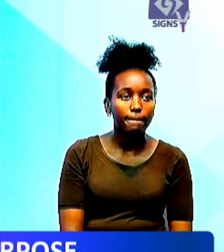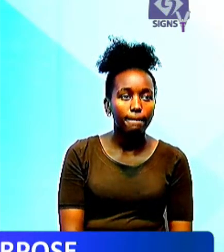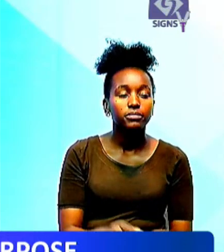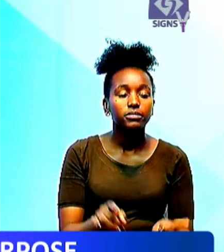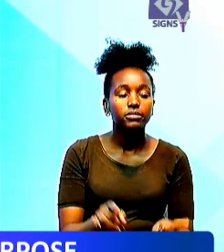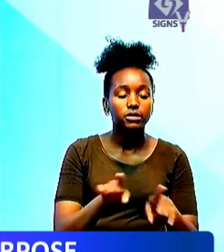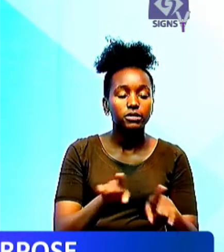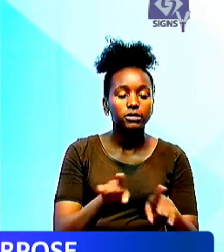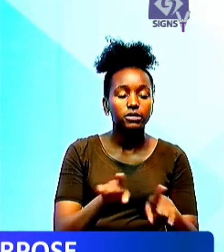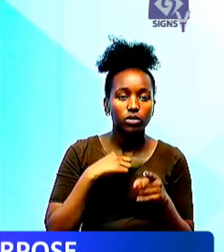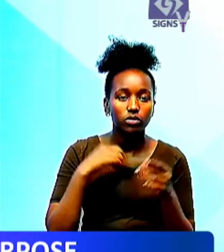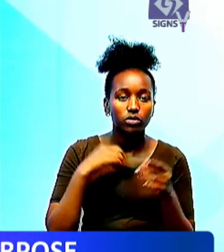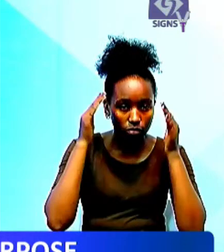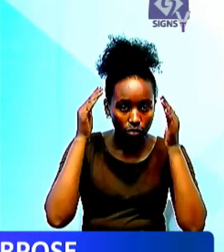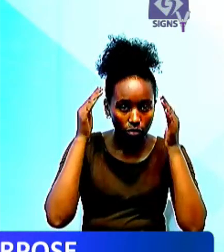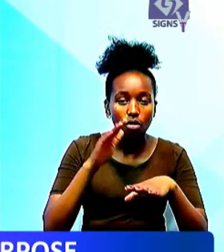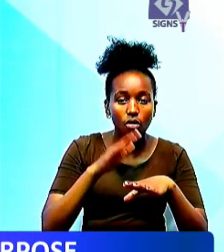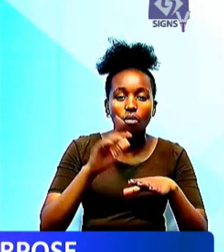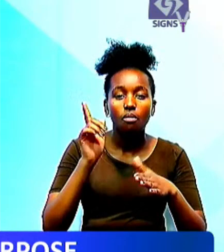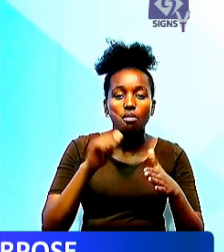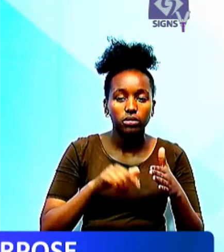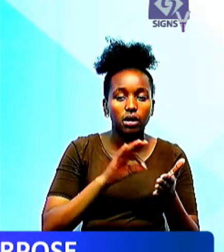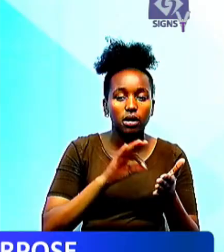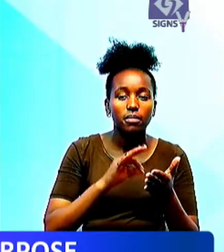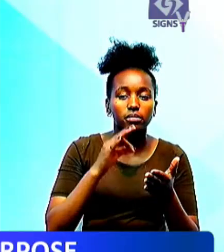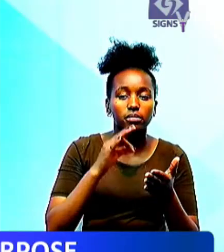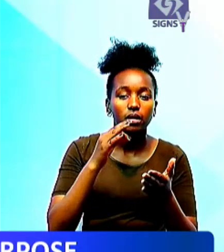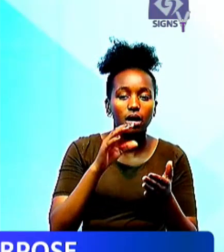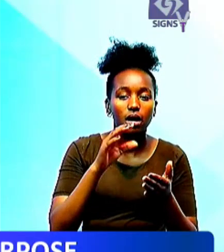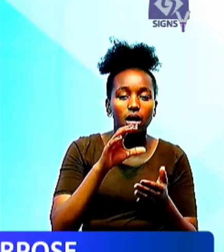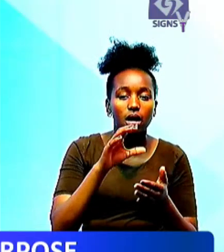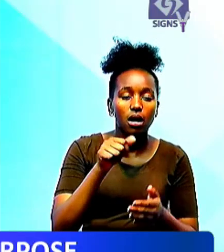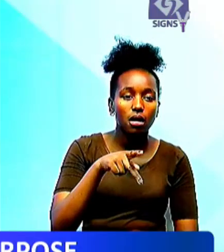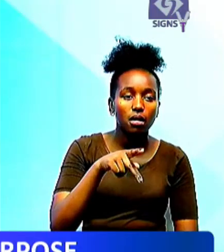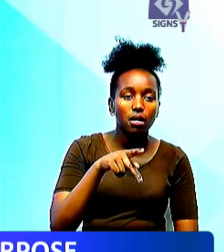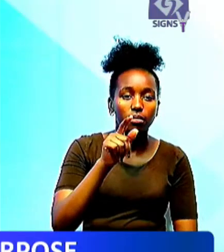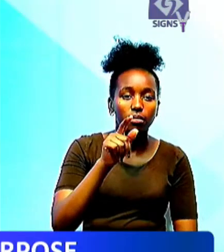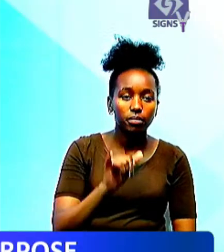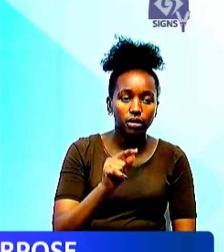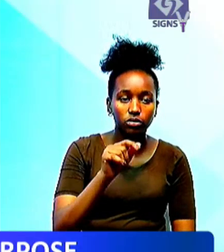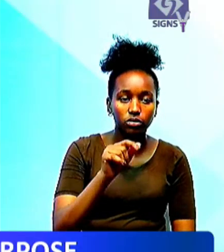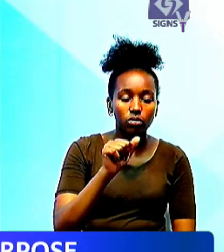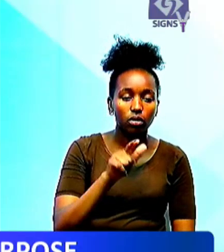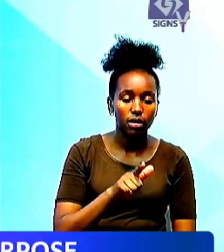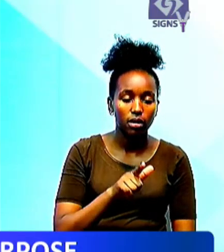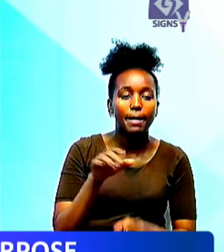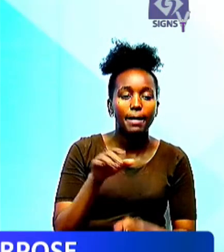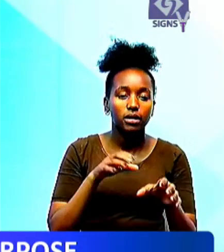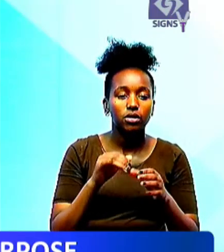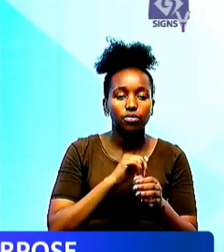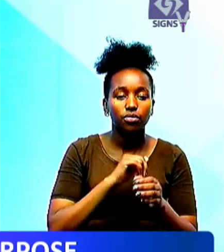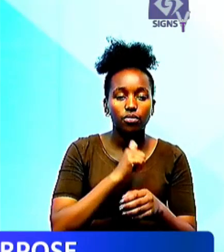Authority gives the guidelines. These are the areas that you invest in. So we are very careful on what we are investing. So we've